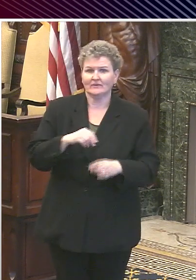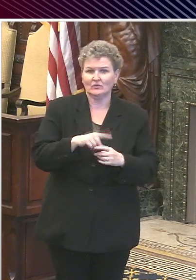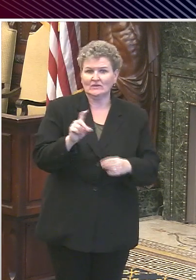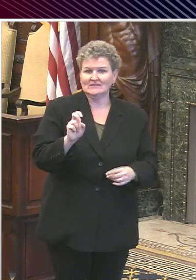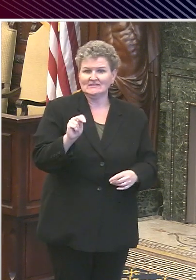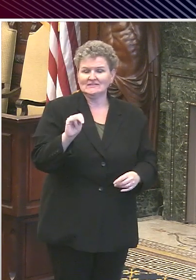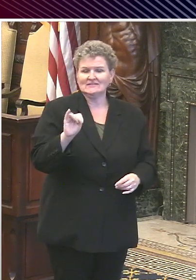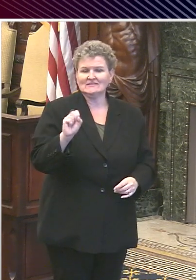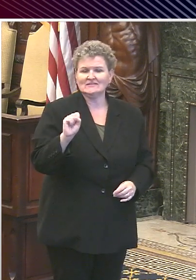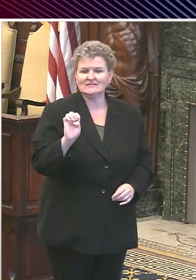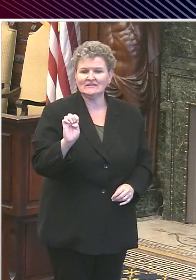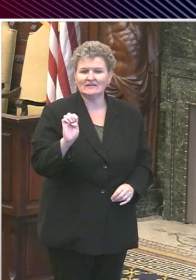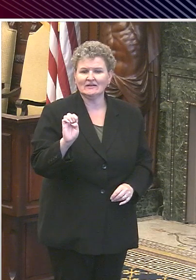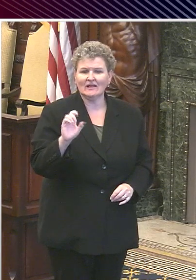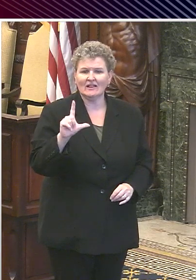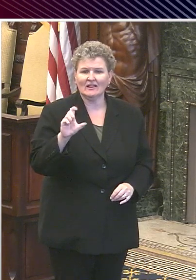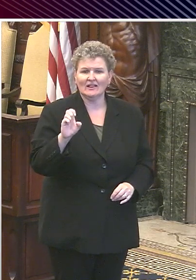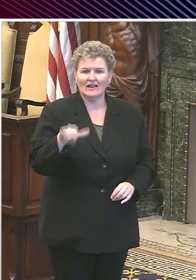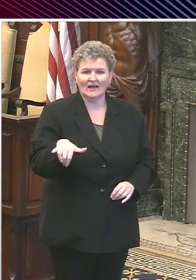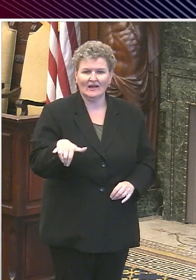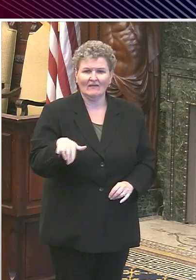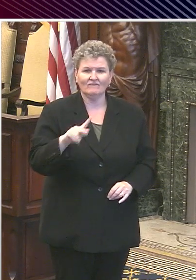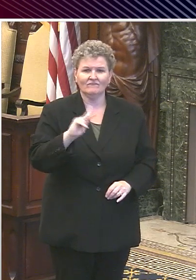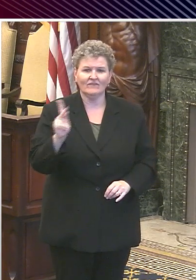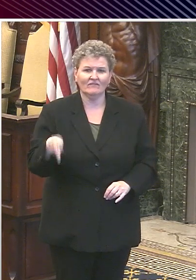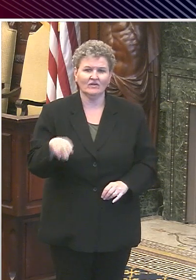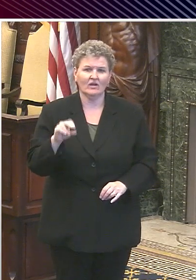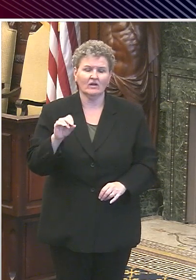the Philadelphia Sun.